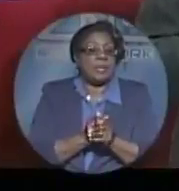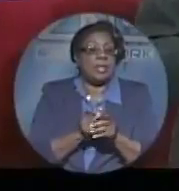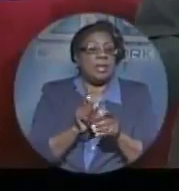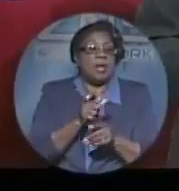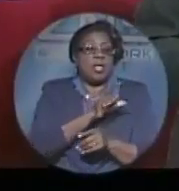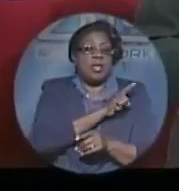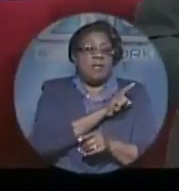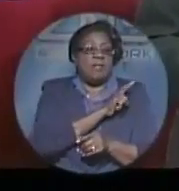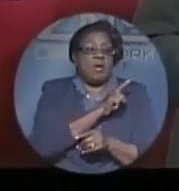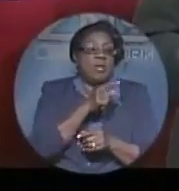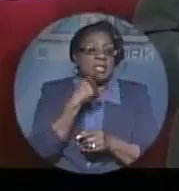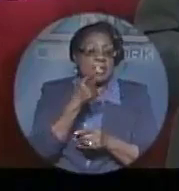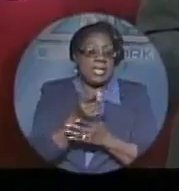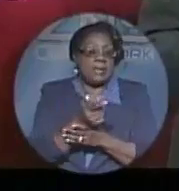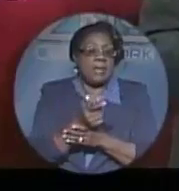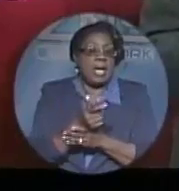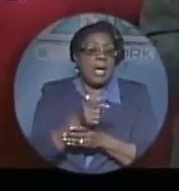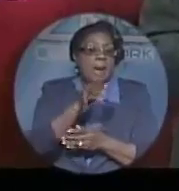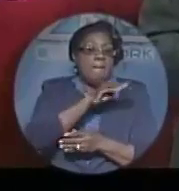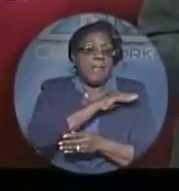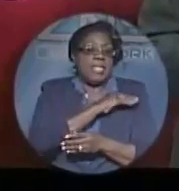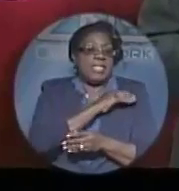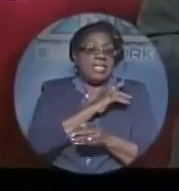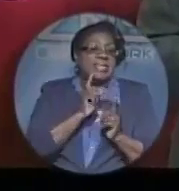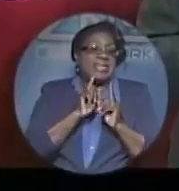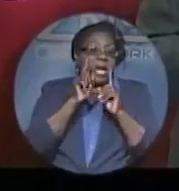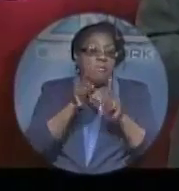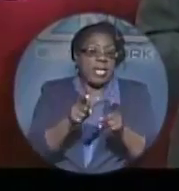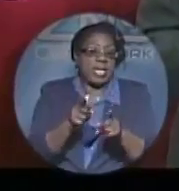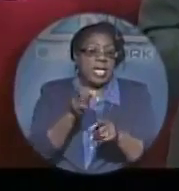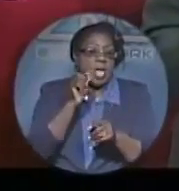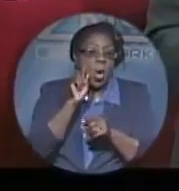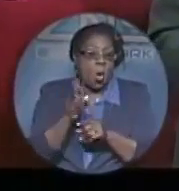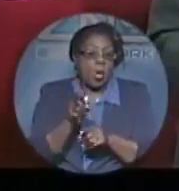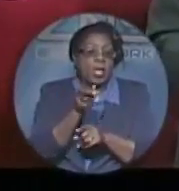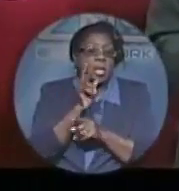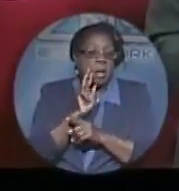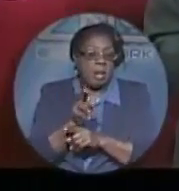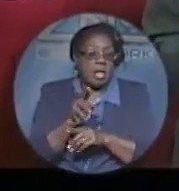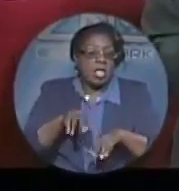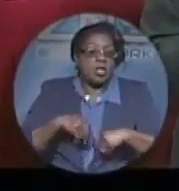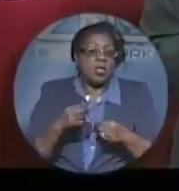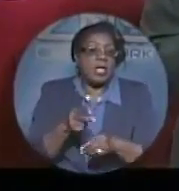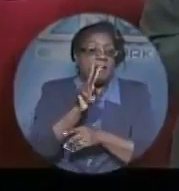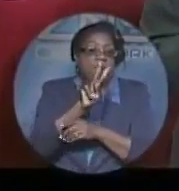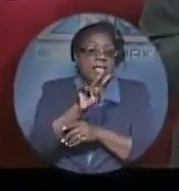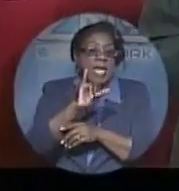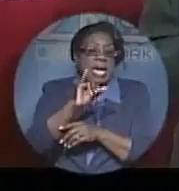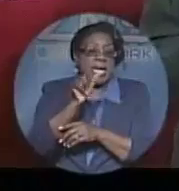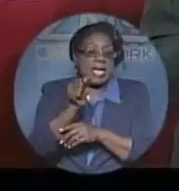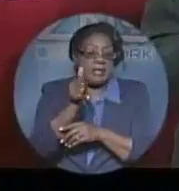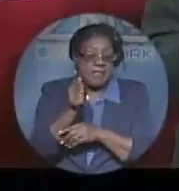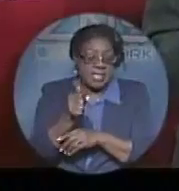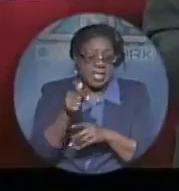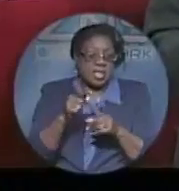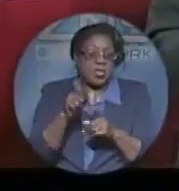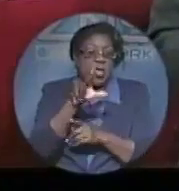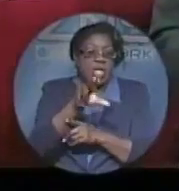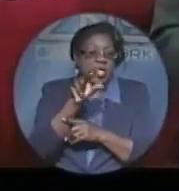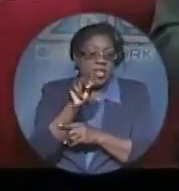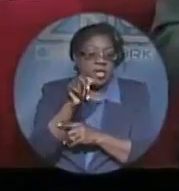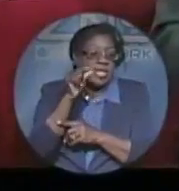According to Lafleur, Mitchell directly ordered her to issue visas to 30 Chinese nationals